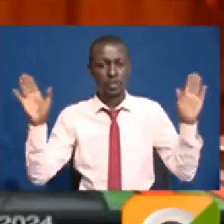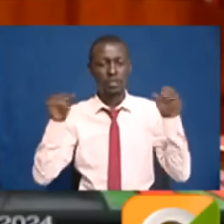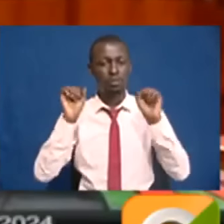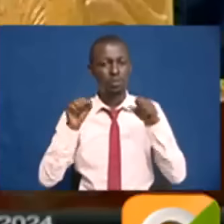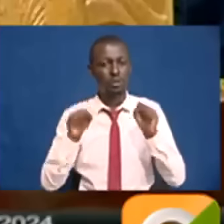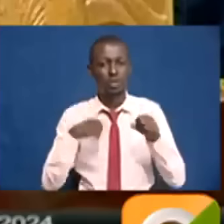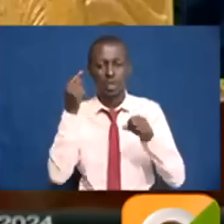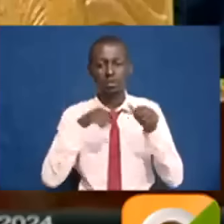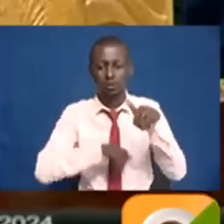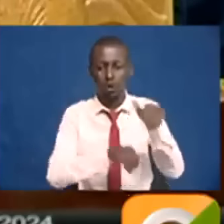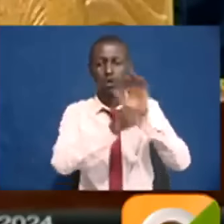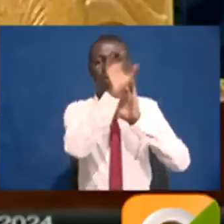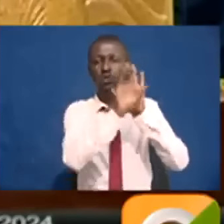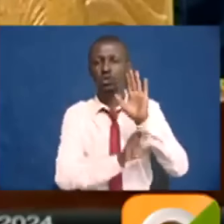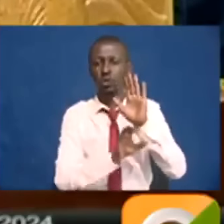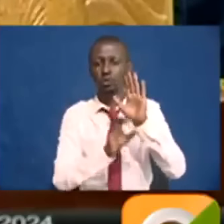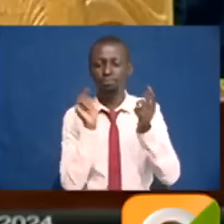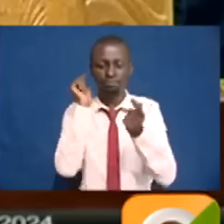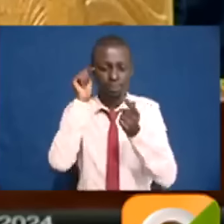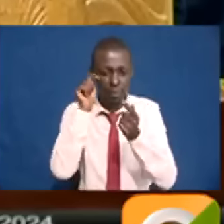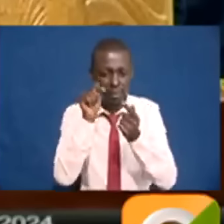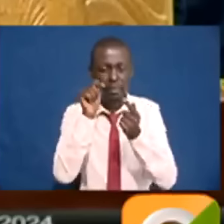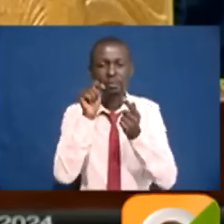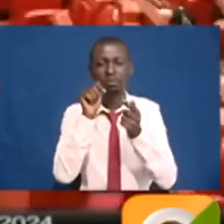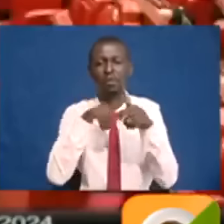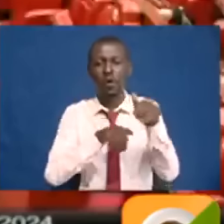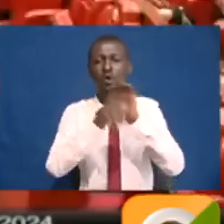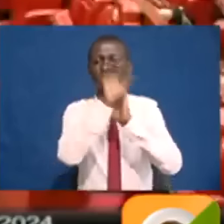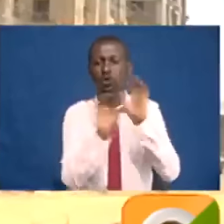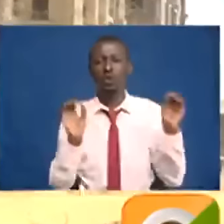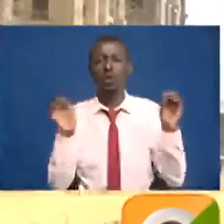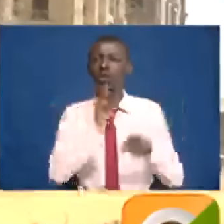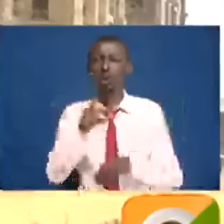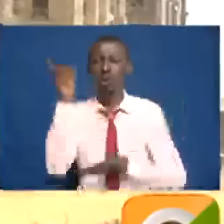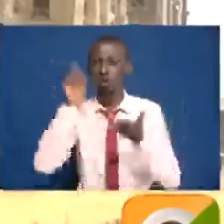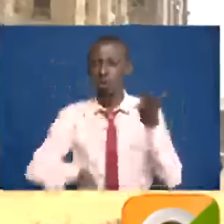presumed constitutional until the moment they are found not to be by the courts.